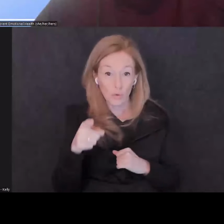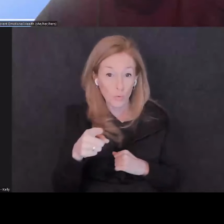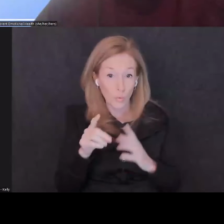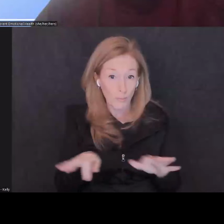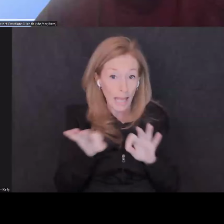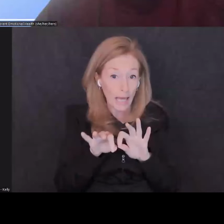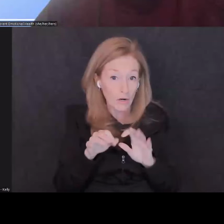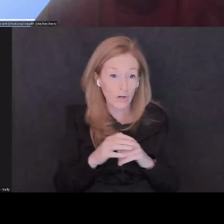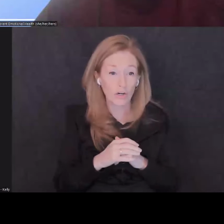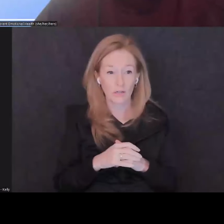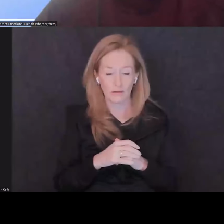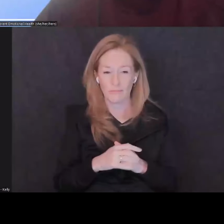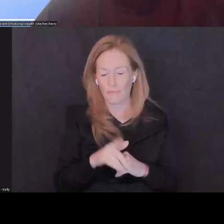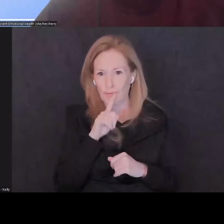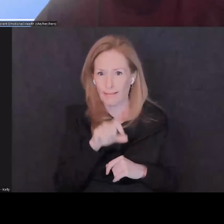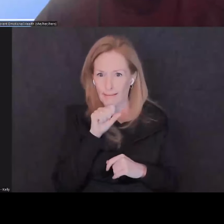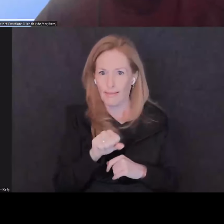I really like these.